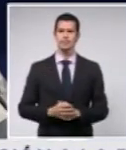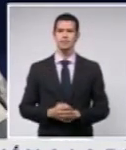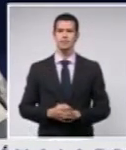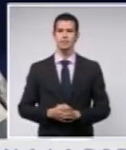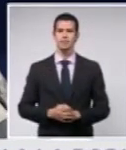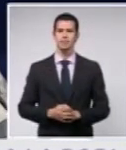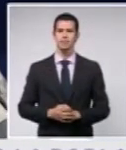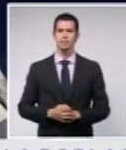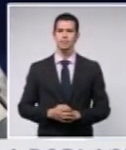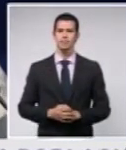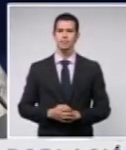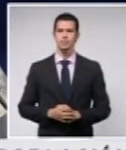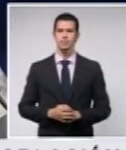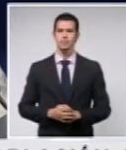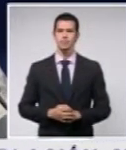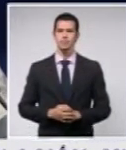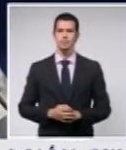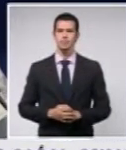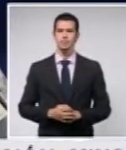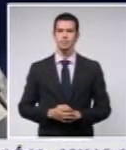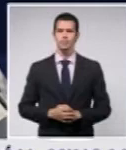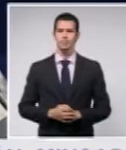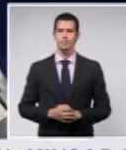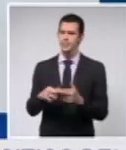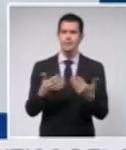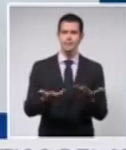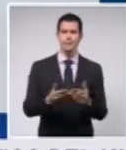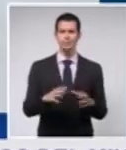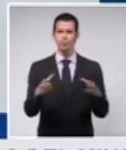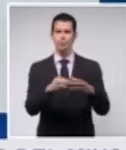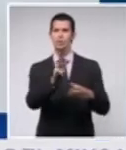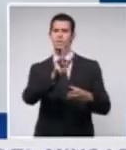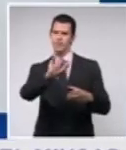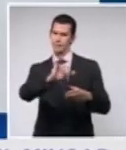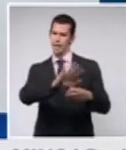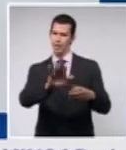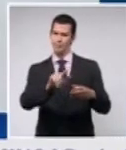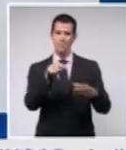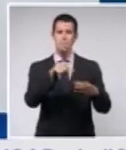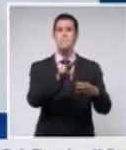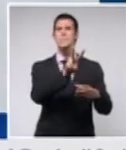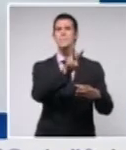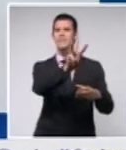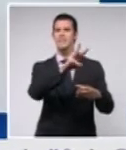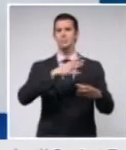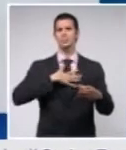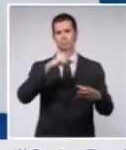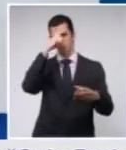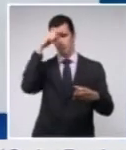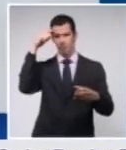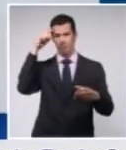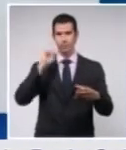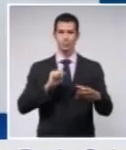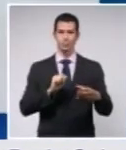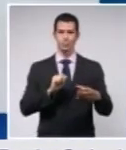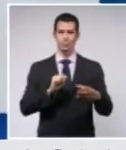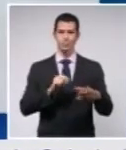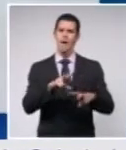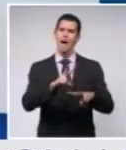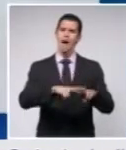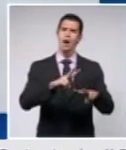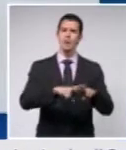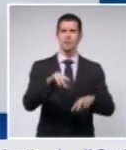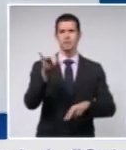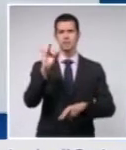Of the 36 diagnosed cases yesterday, 23 belong to Sancti Spiritus, 7